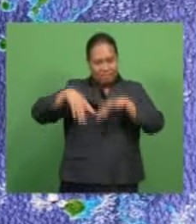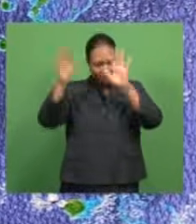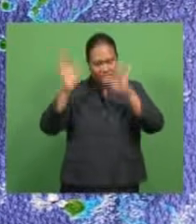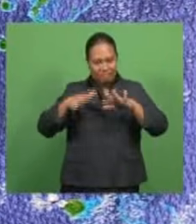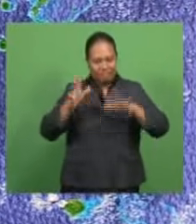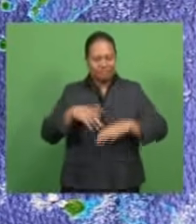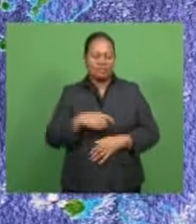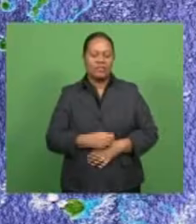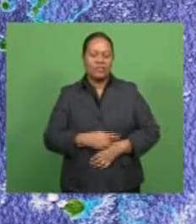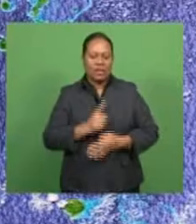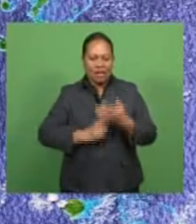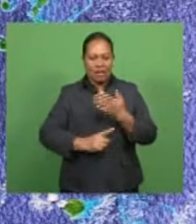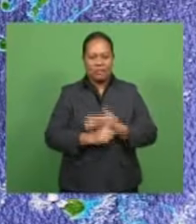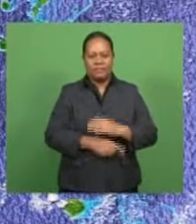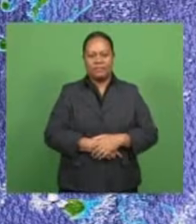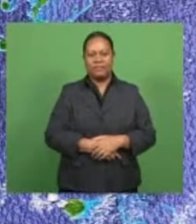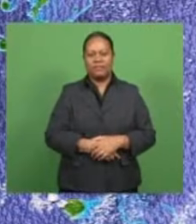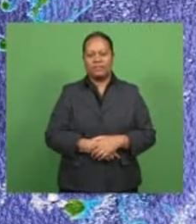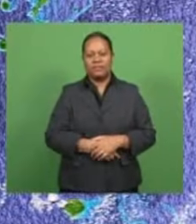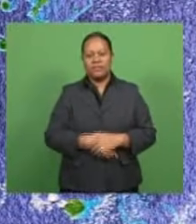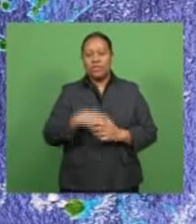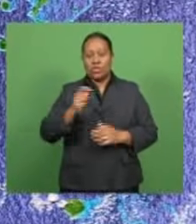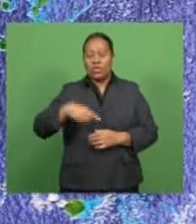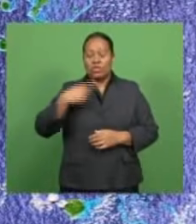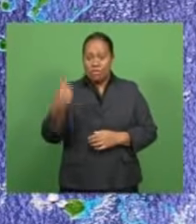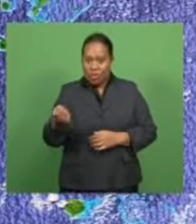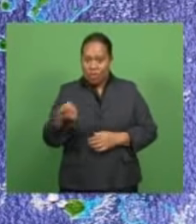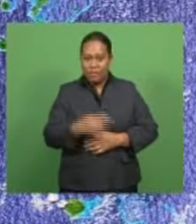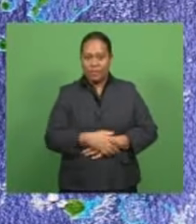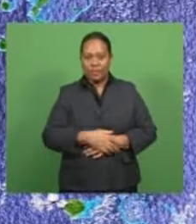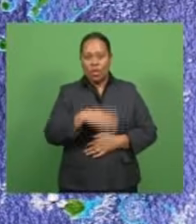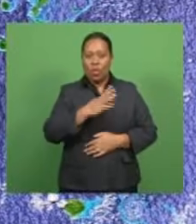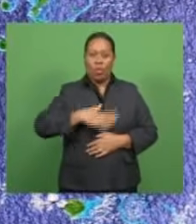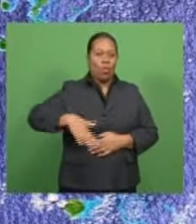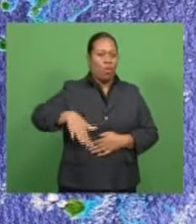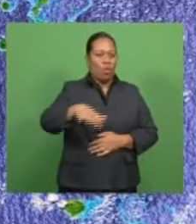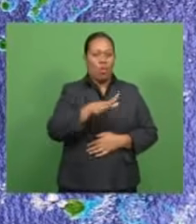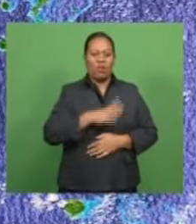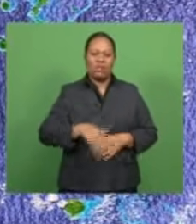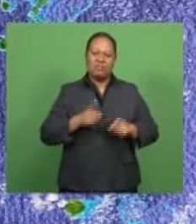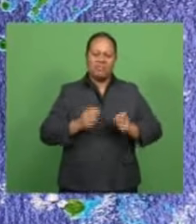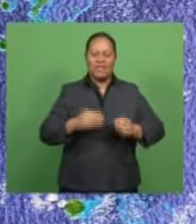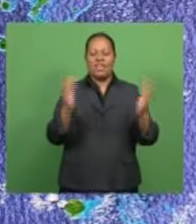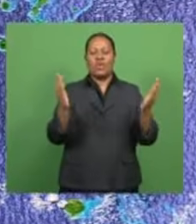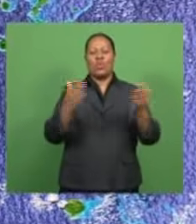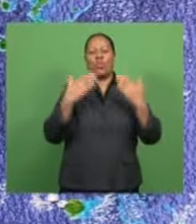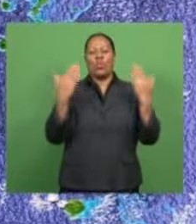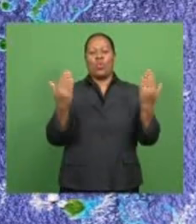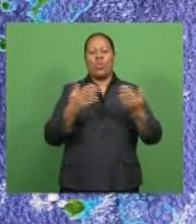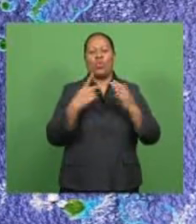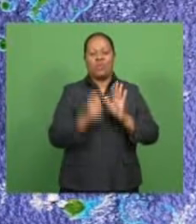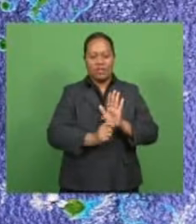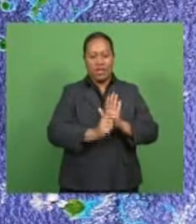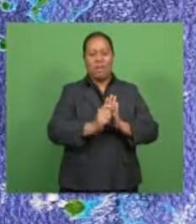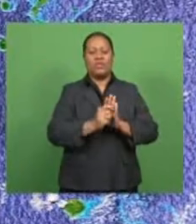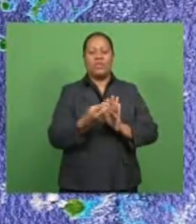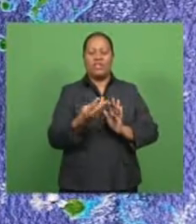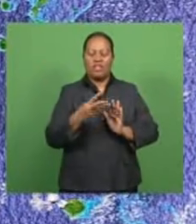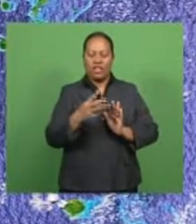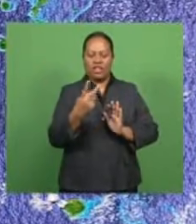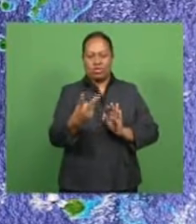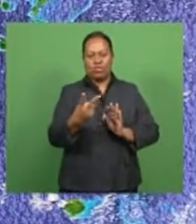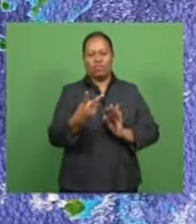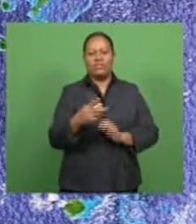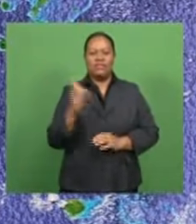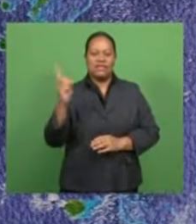expected. And tomorrow's temps, all centres to remain humid with temperatures reaching 32